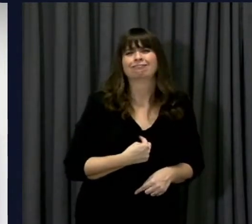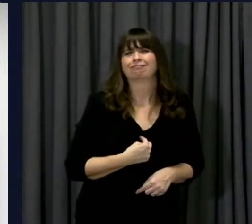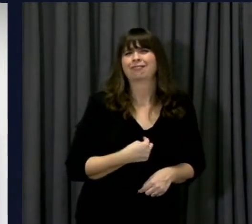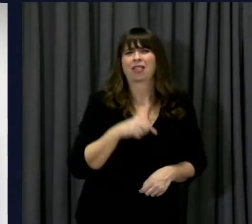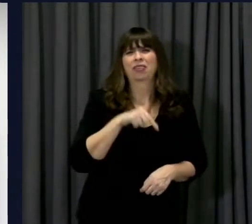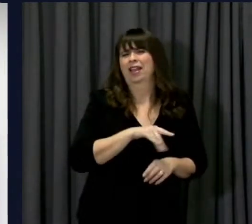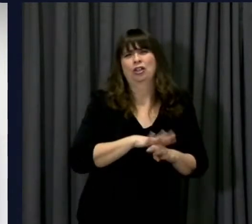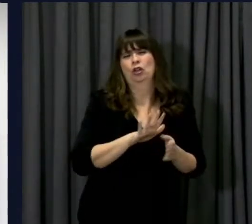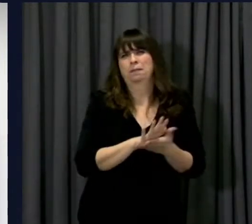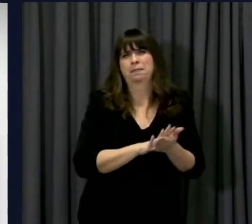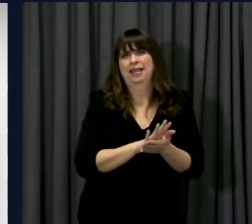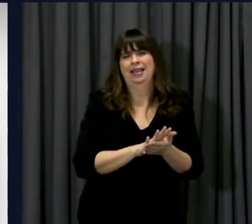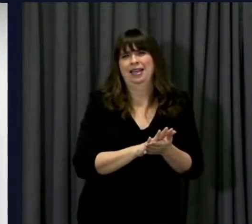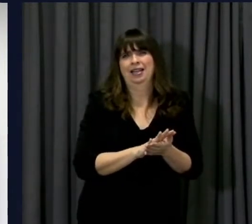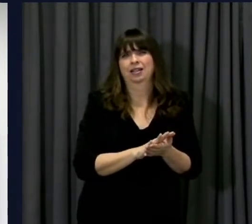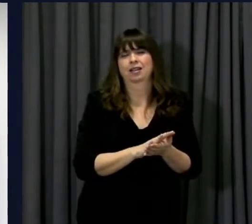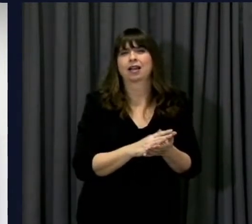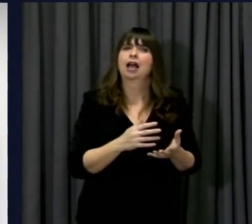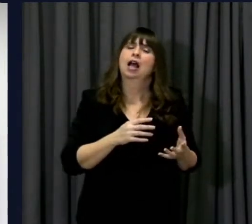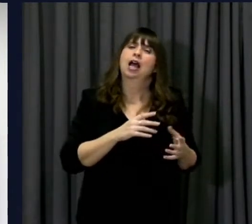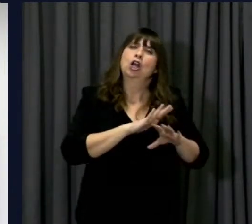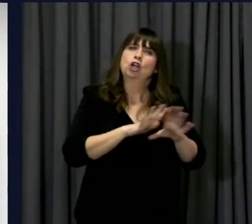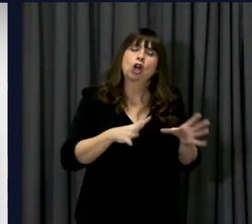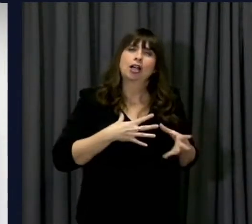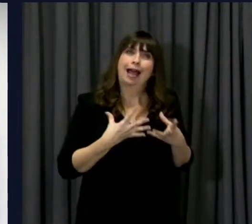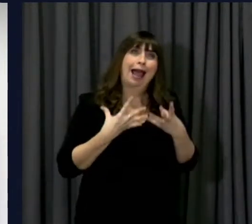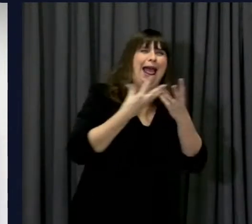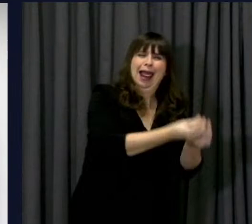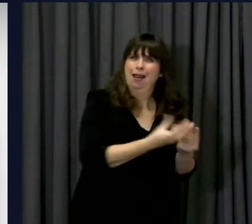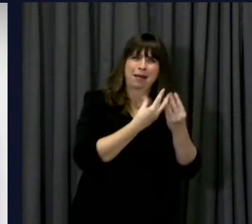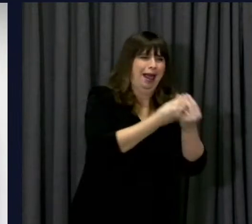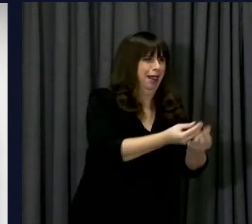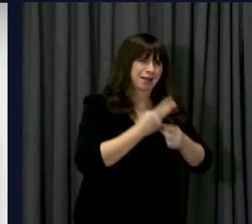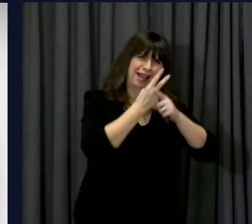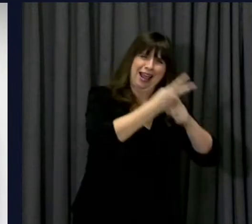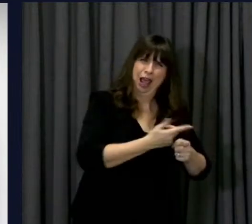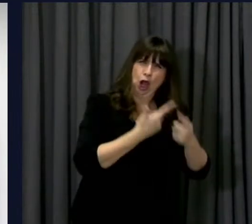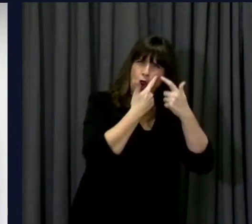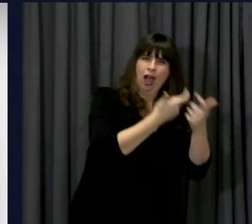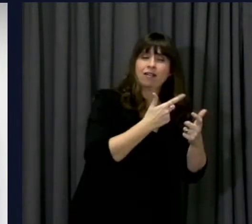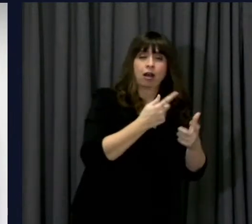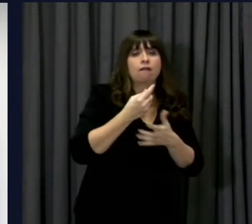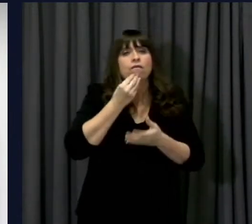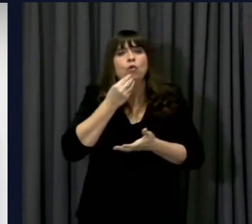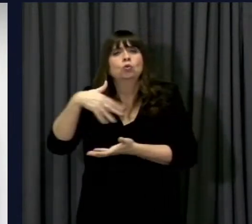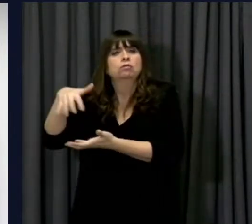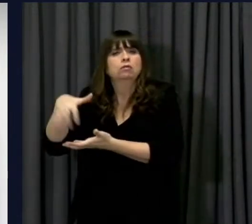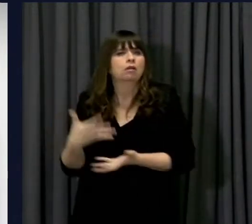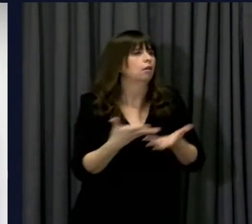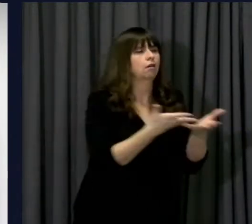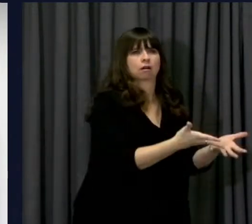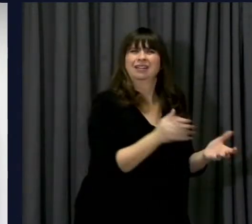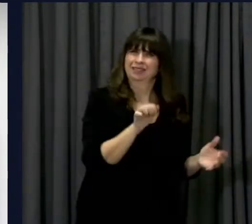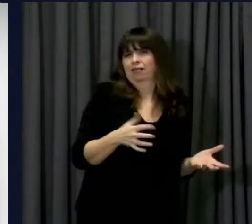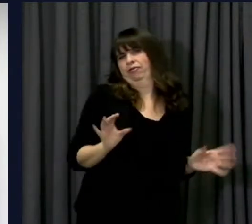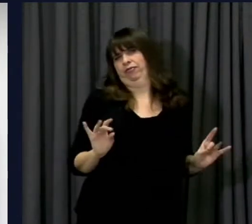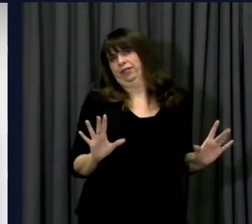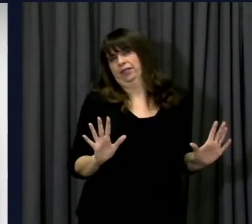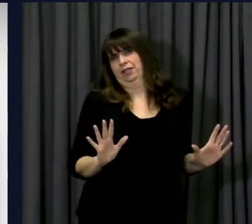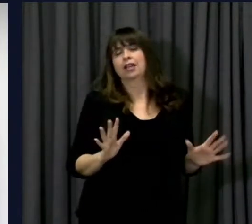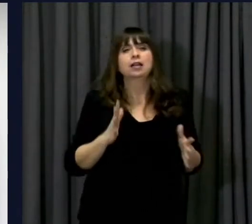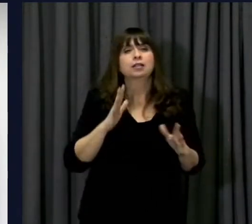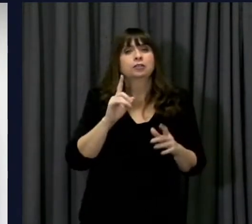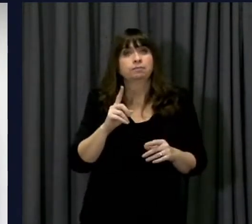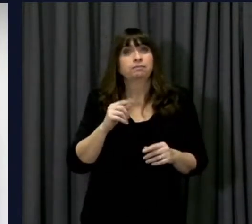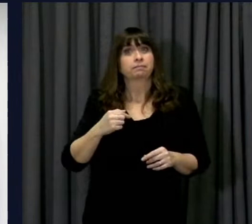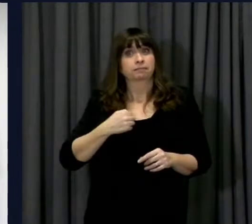where we can understand who's coming through, what the numbers are, and then crucially, how they can then be invited to come to their vaccination appointment.